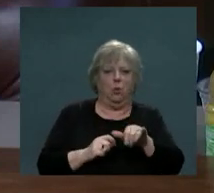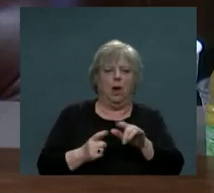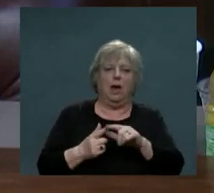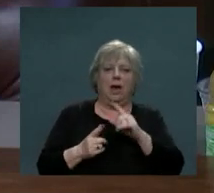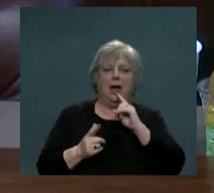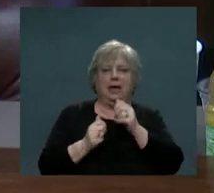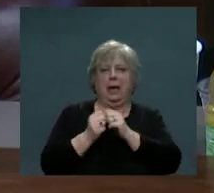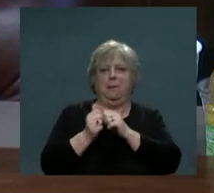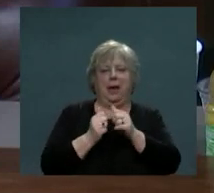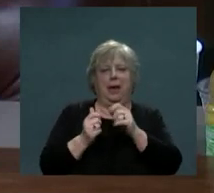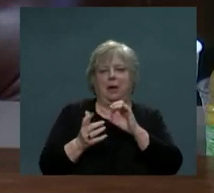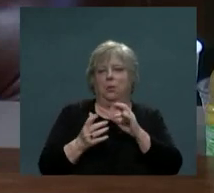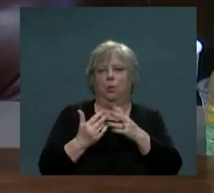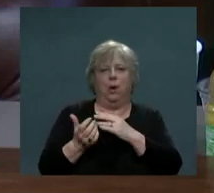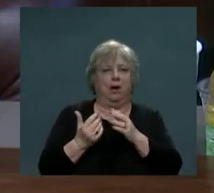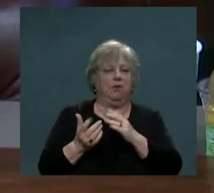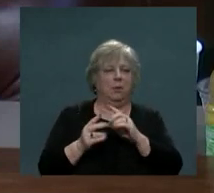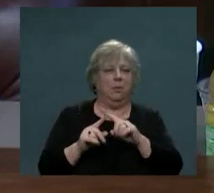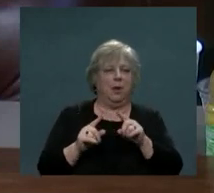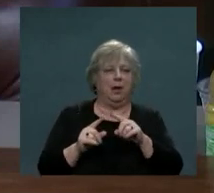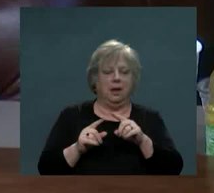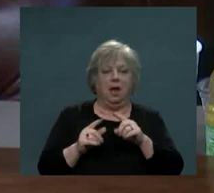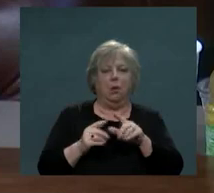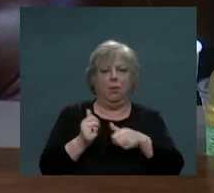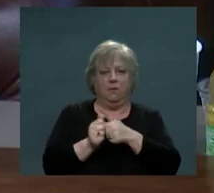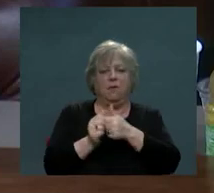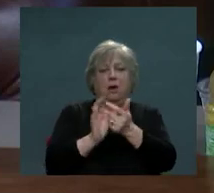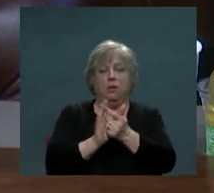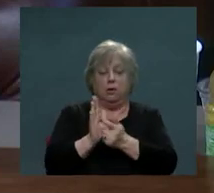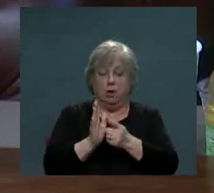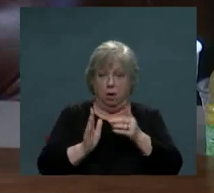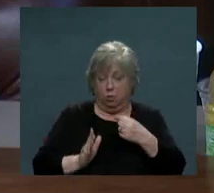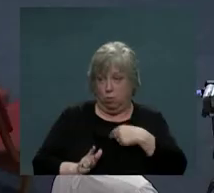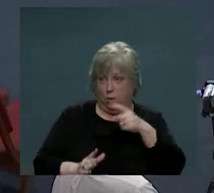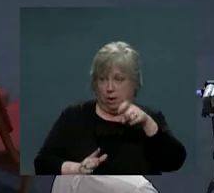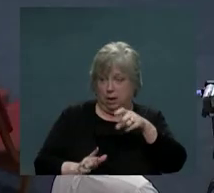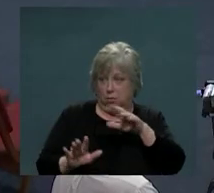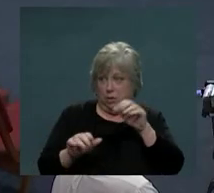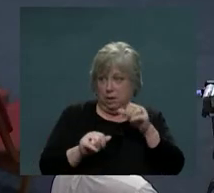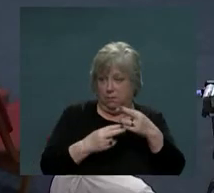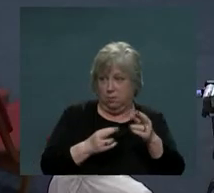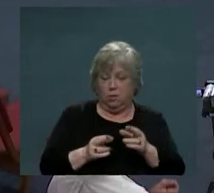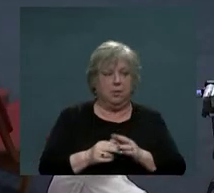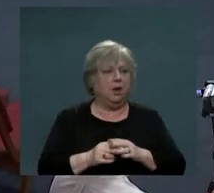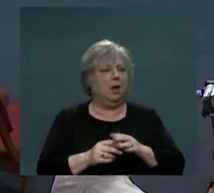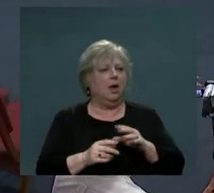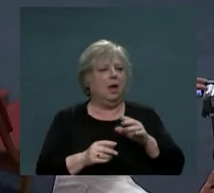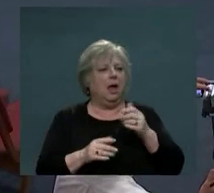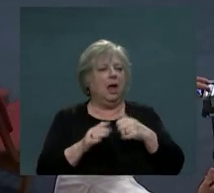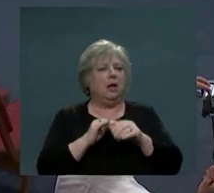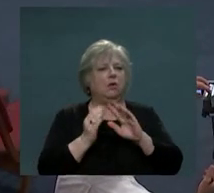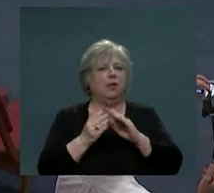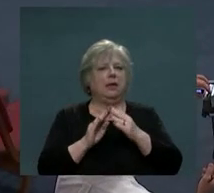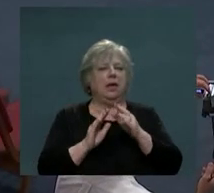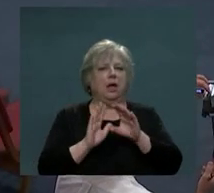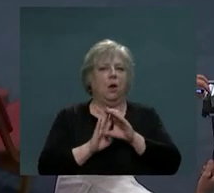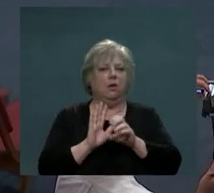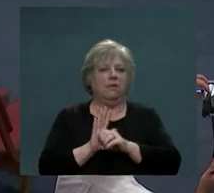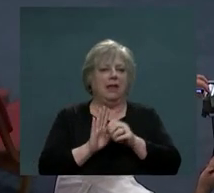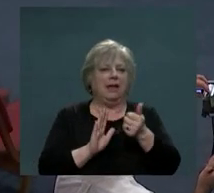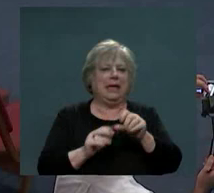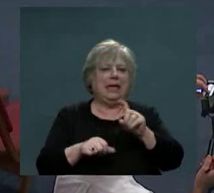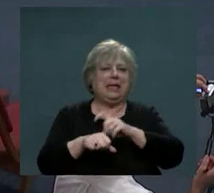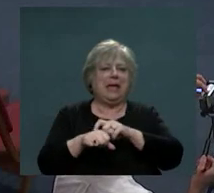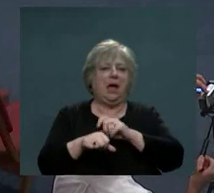protocol and legality, do I need to leave this room? Director Richardson, under the city's code of ethics, any time